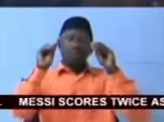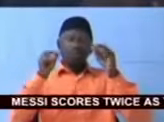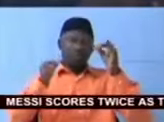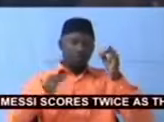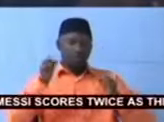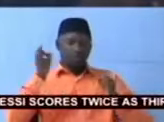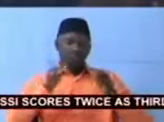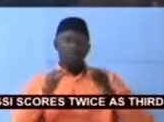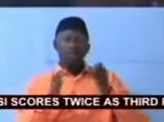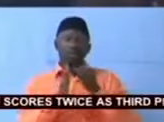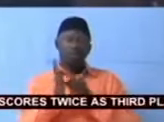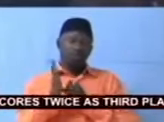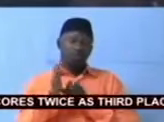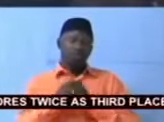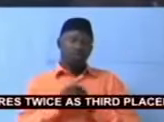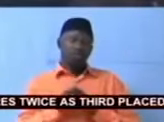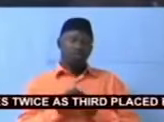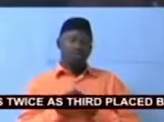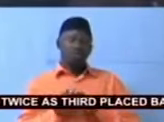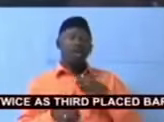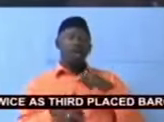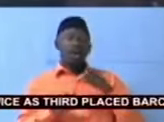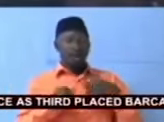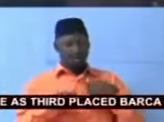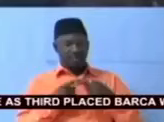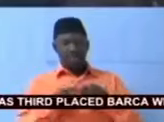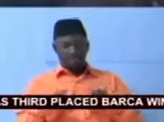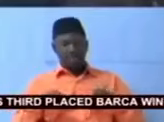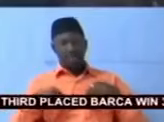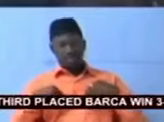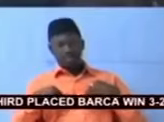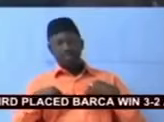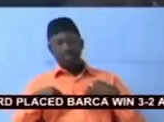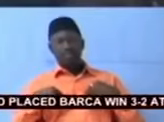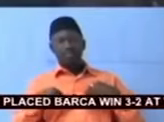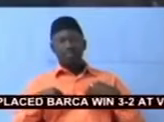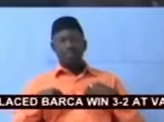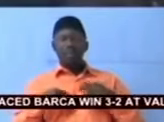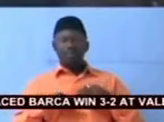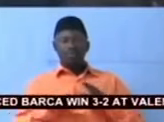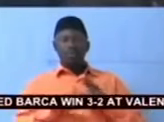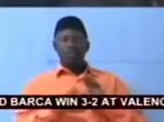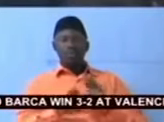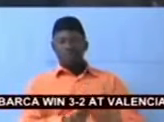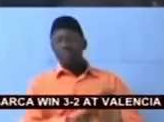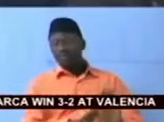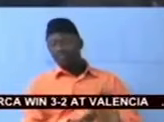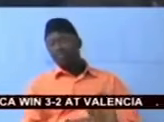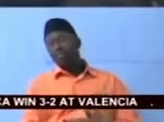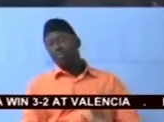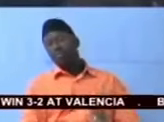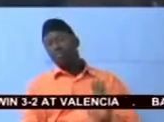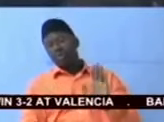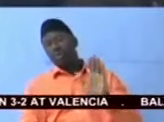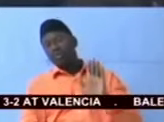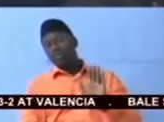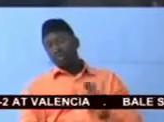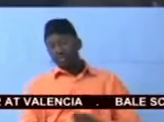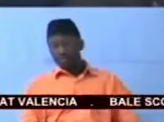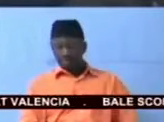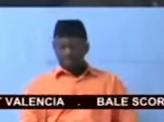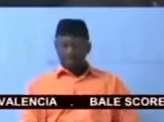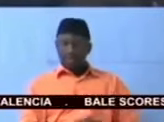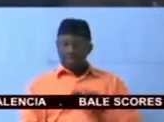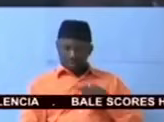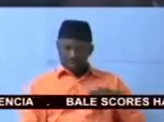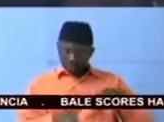bo and I agree to that ma and ci lula I stood down the matter ci la taxawala gum mbir mi and I went